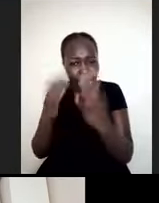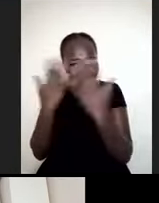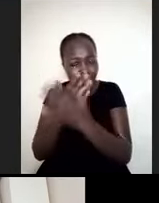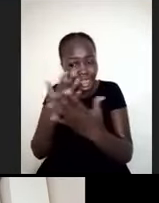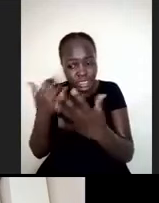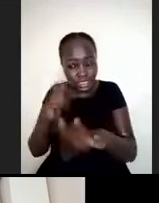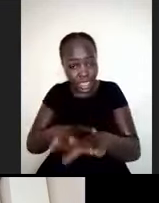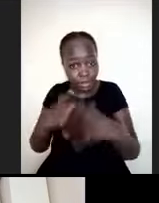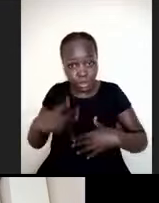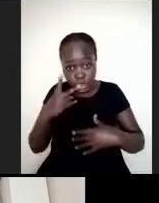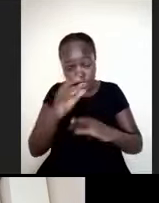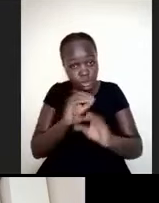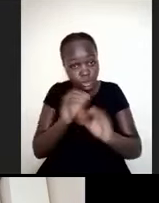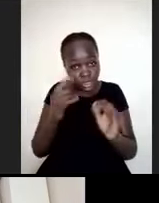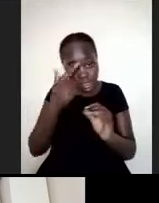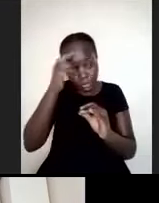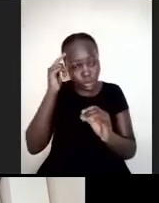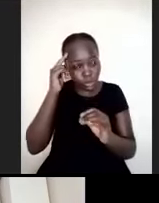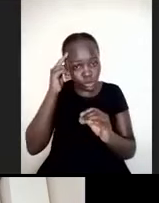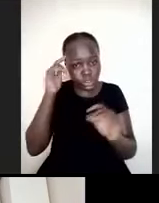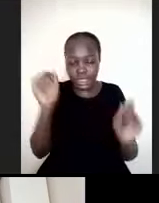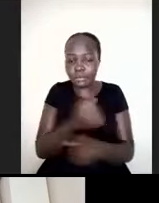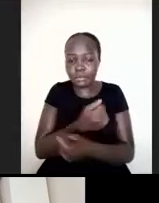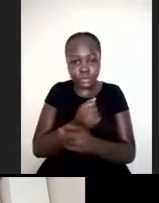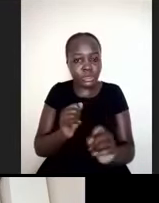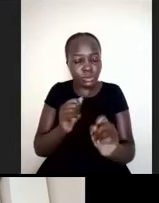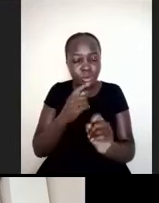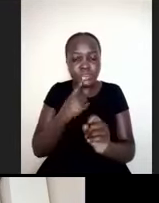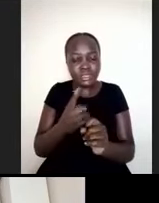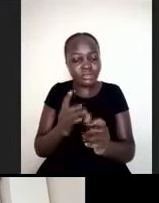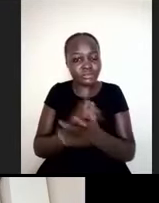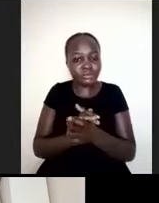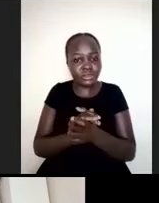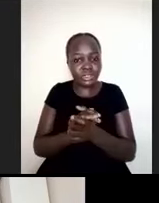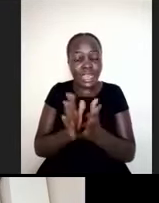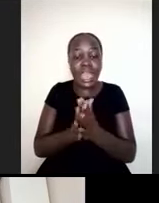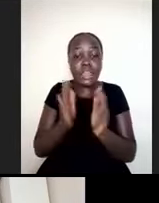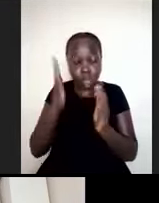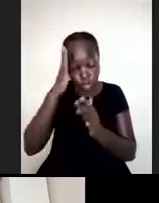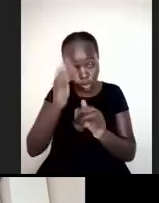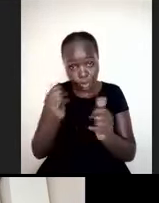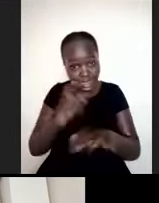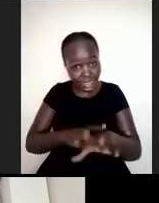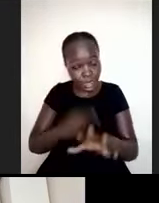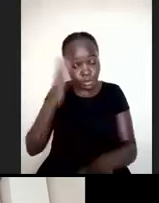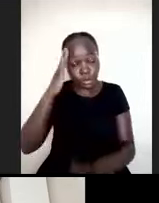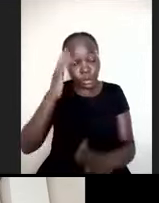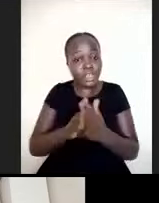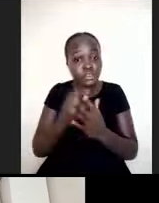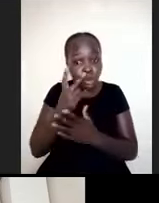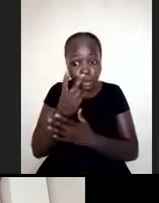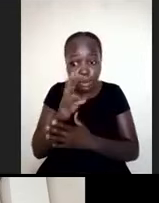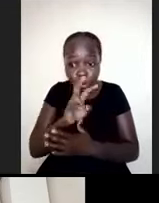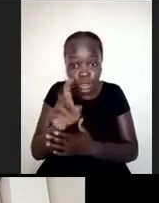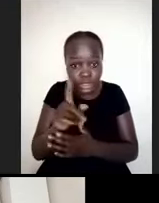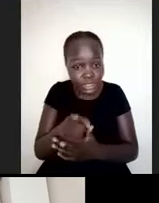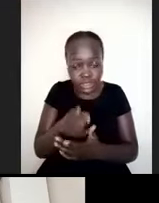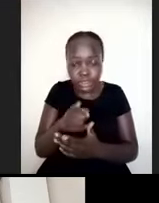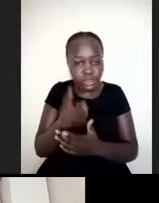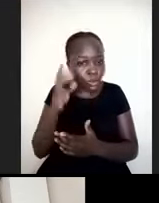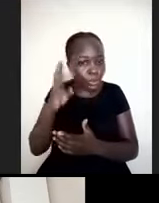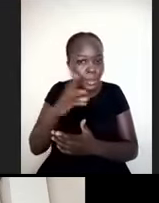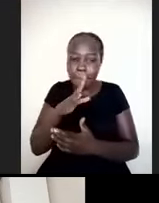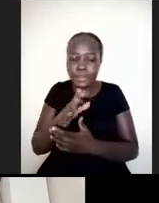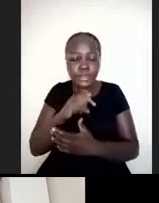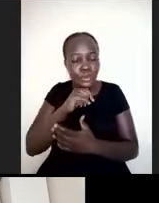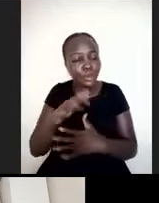you because you can tell that if they find out that you're watching it, they'll be so not